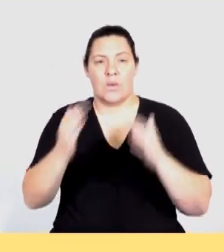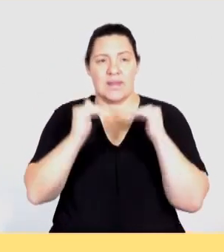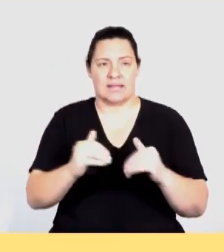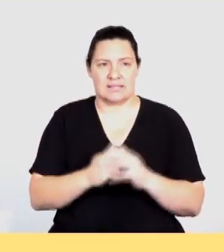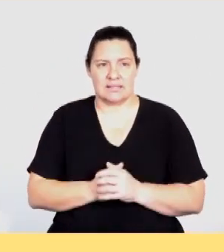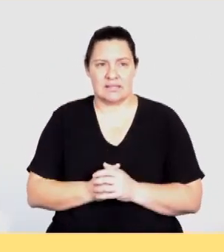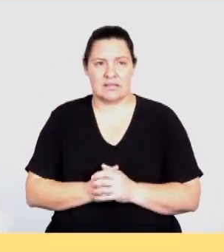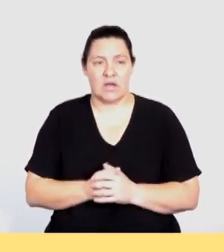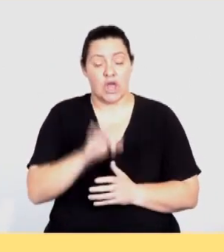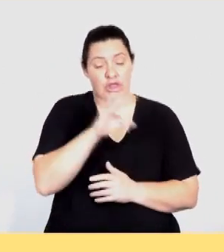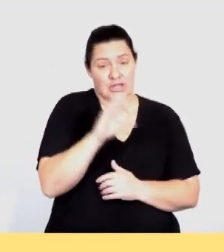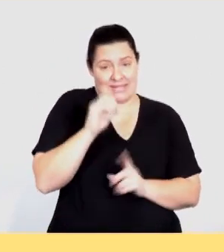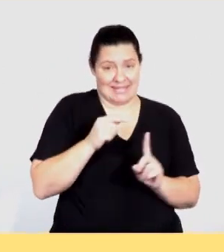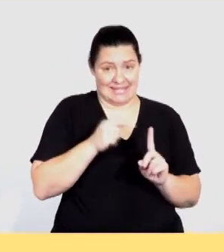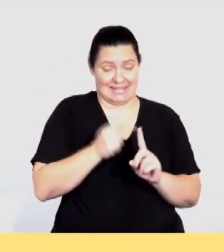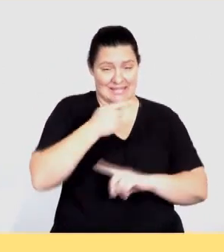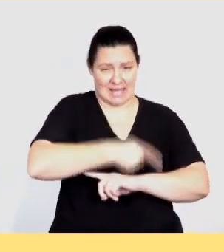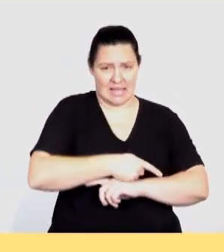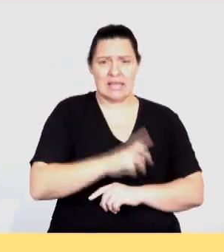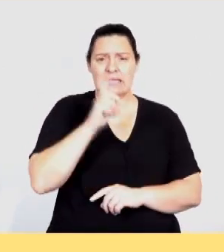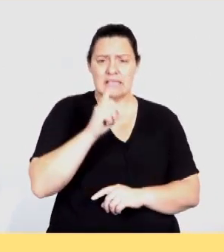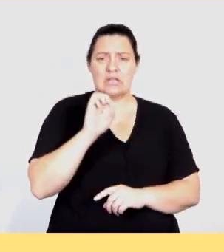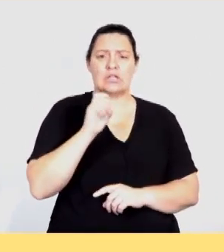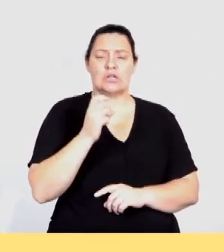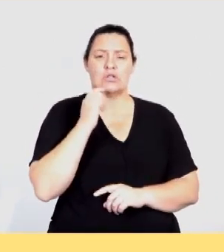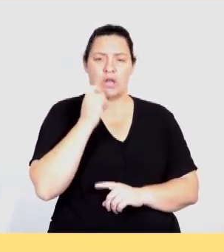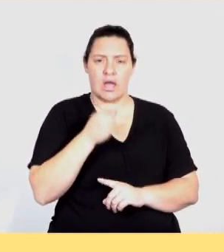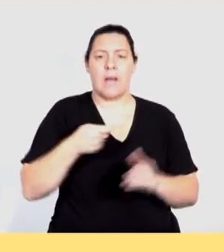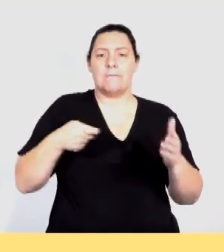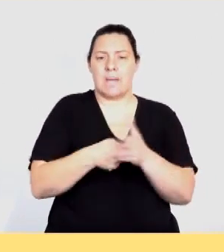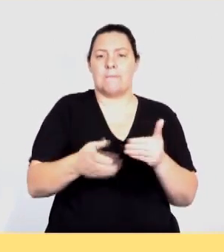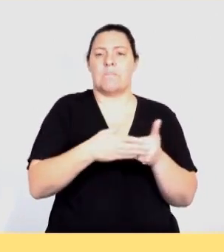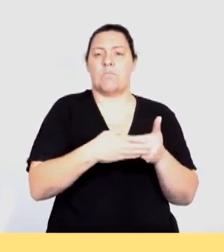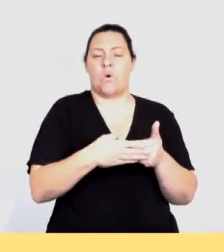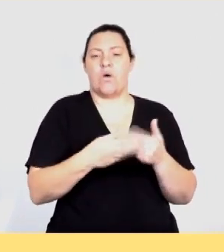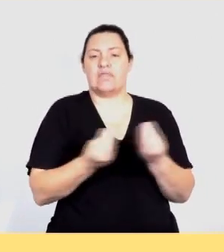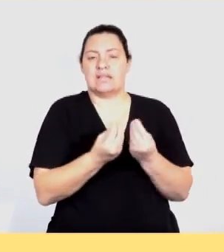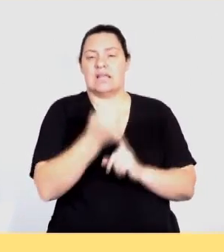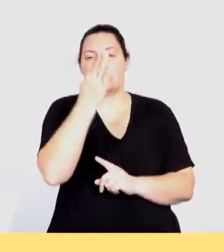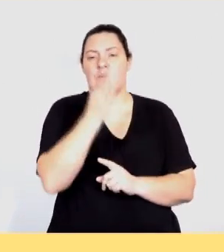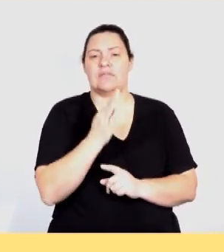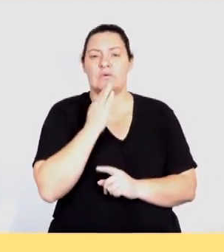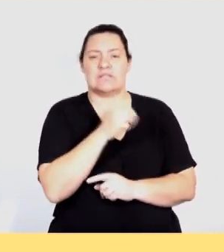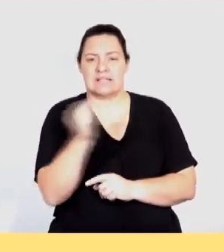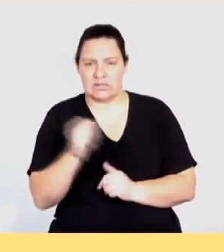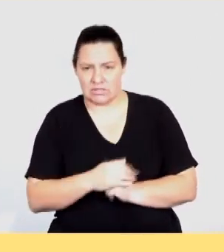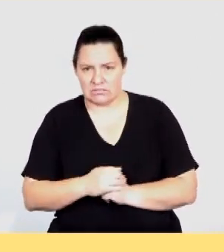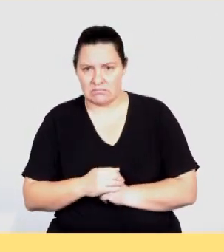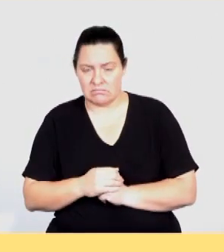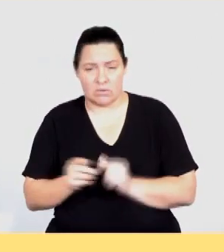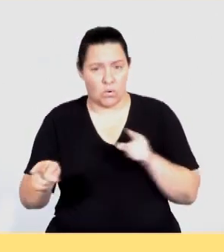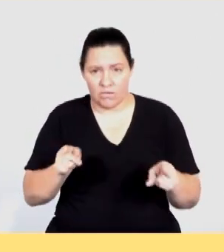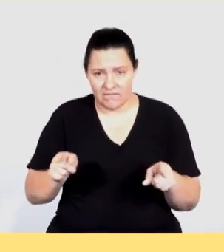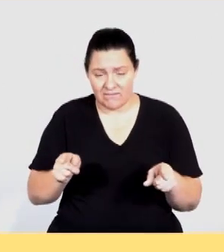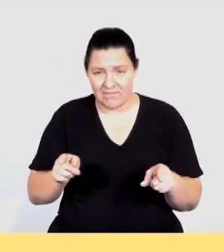1,344. Let's go to the next one. On the 30th, D Sugar purchased goods for 3,600.